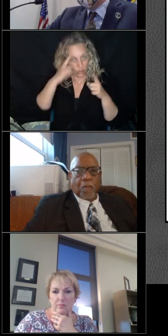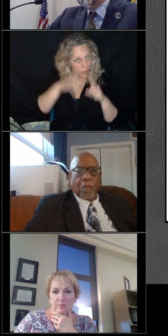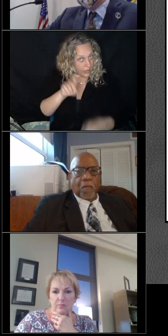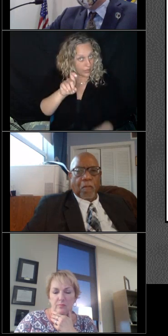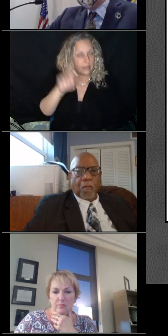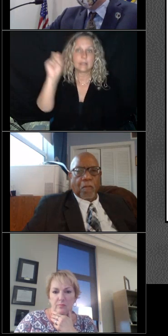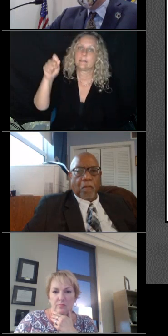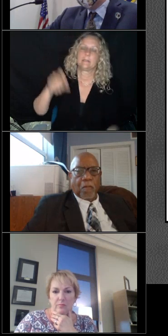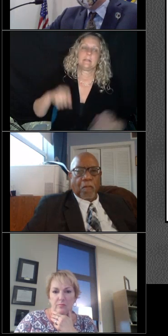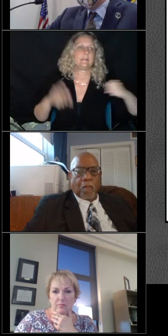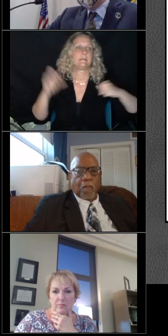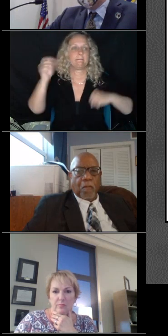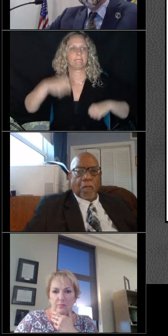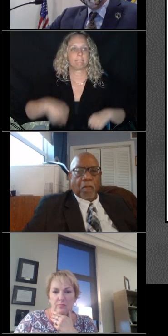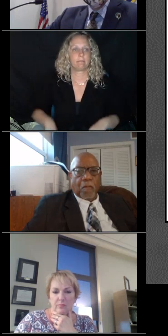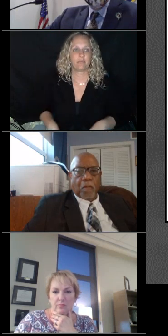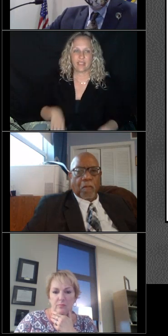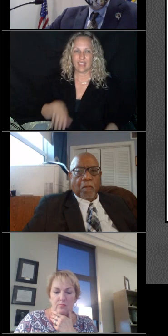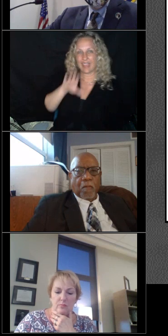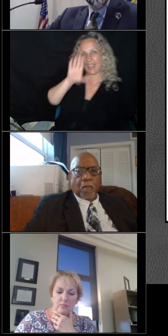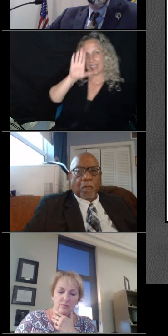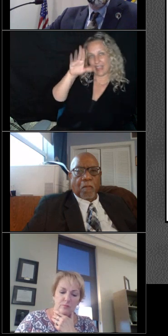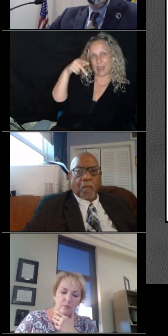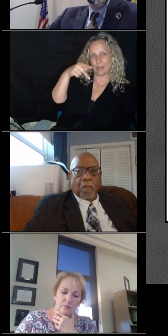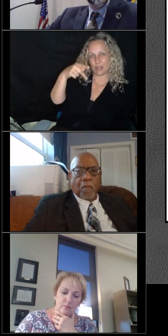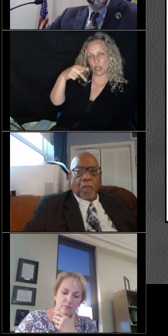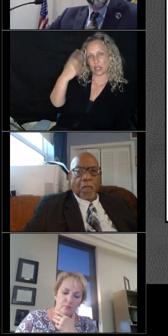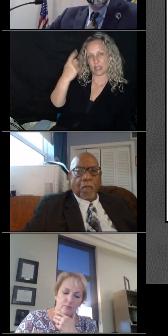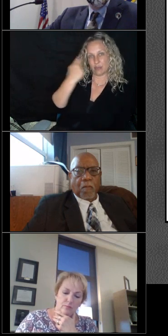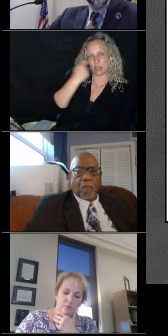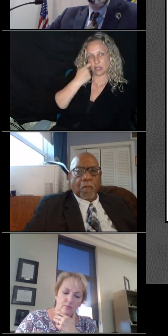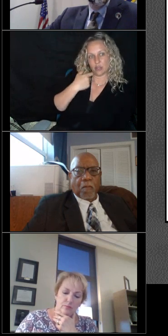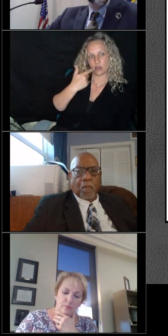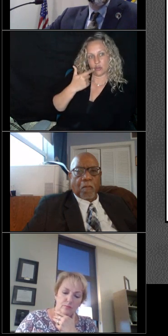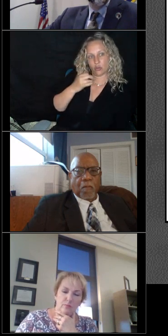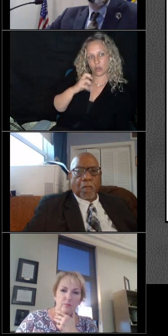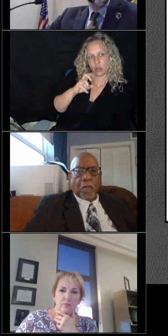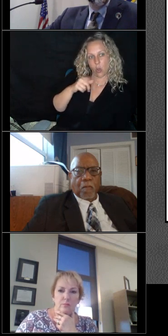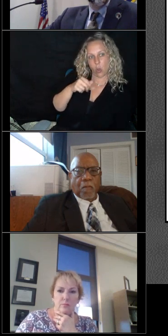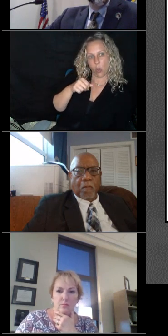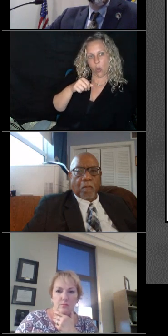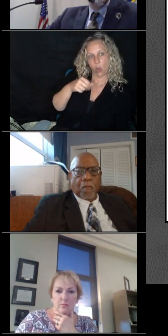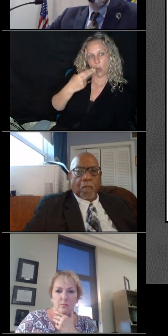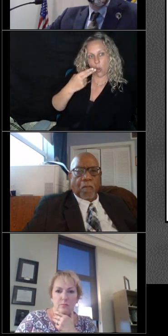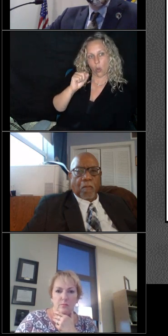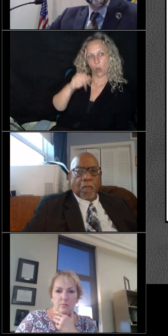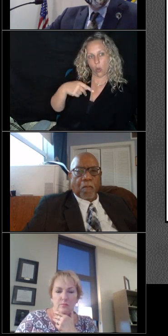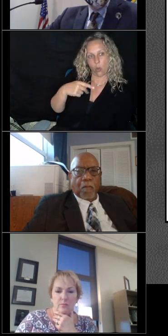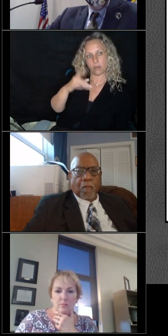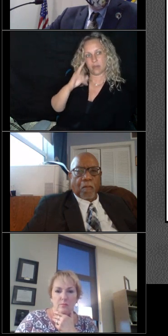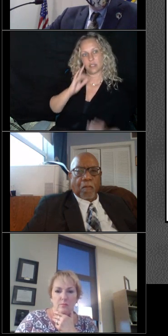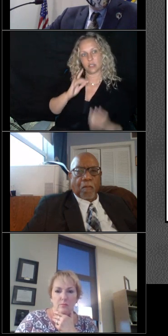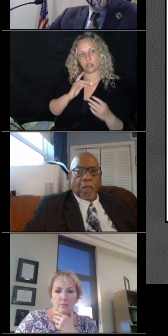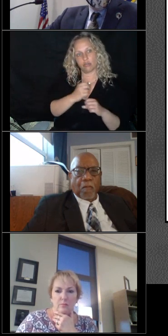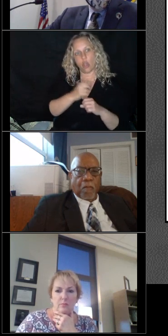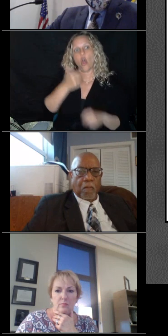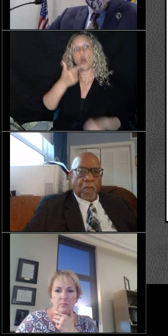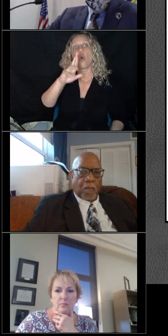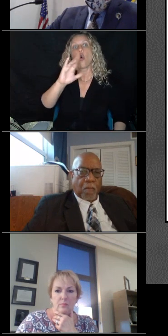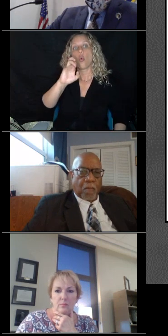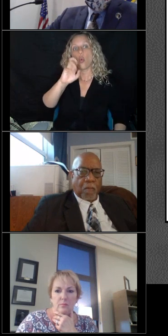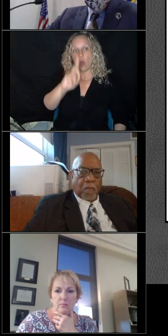Yes. Mayor, I've just been informed that Rand Hope, president of the, is online. Oh, you would like